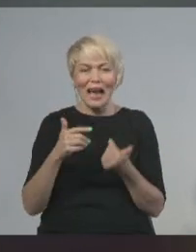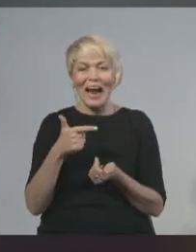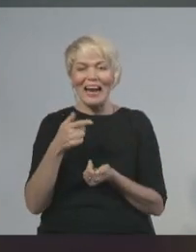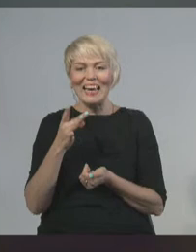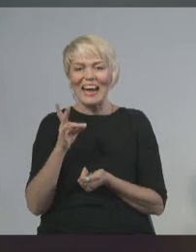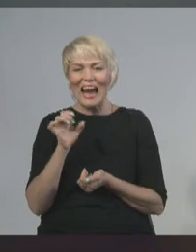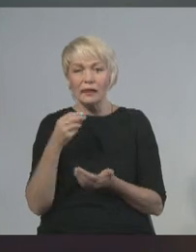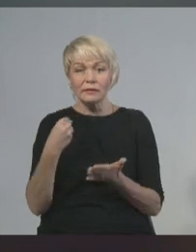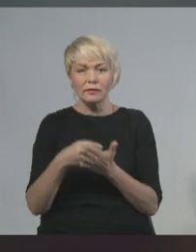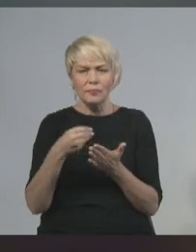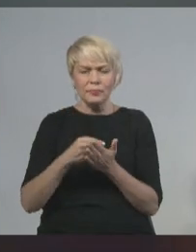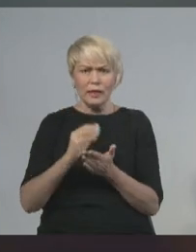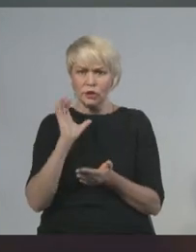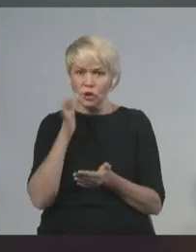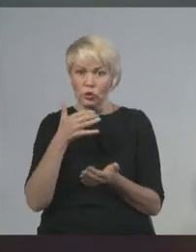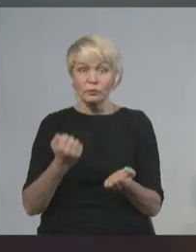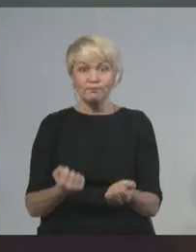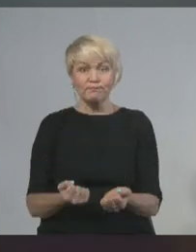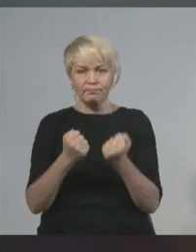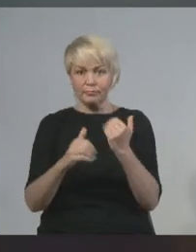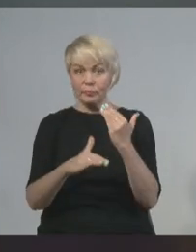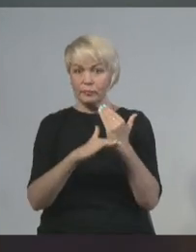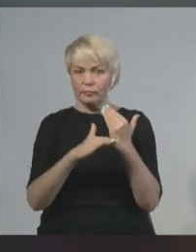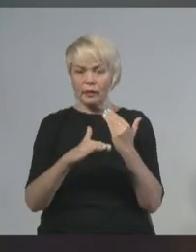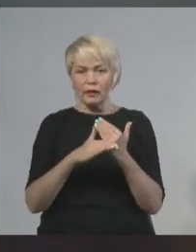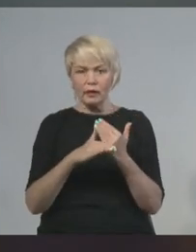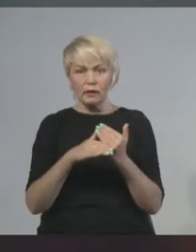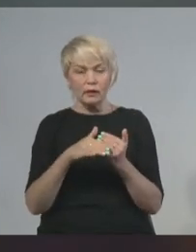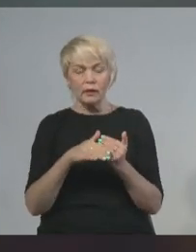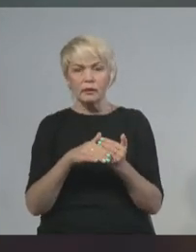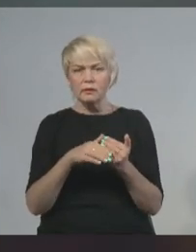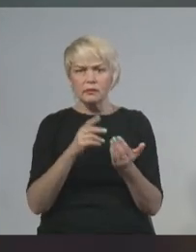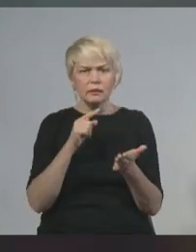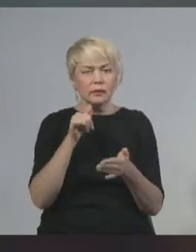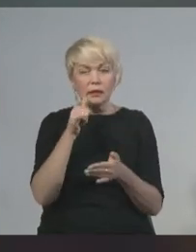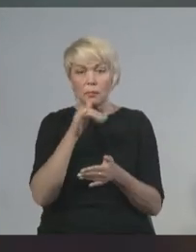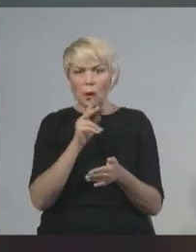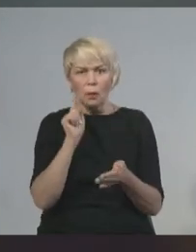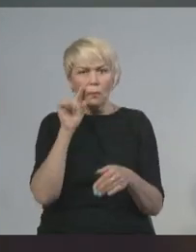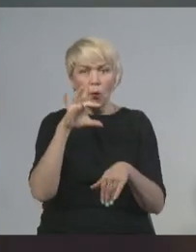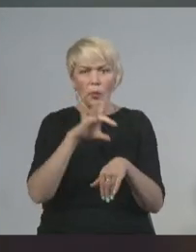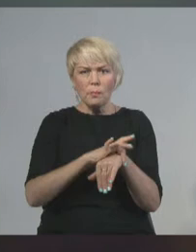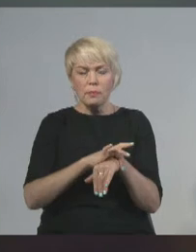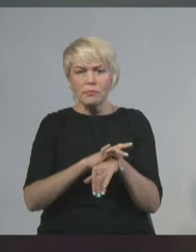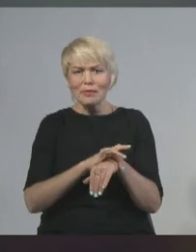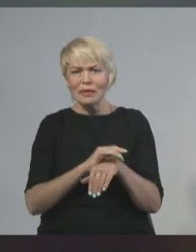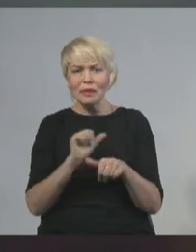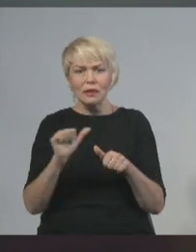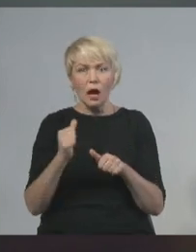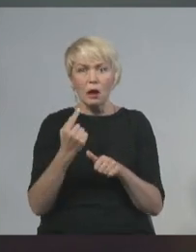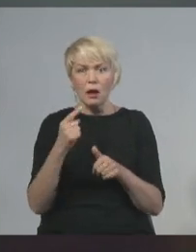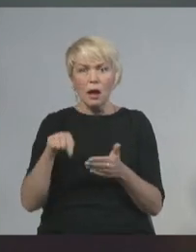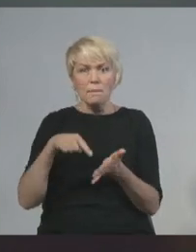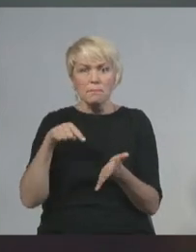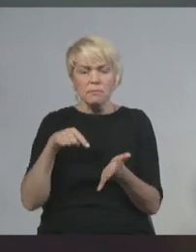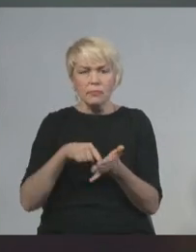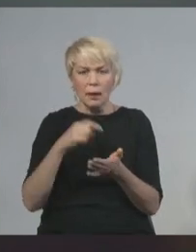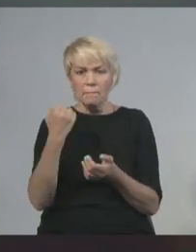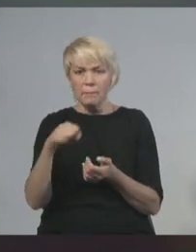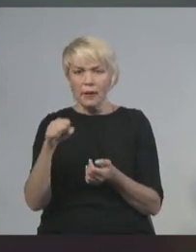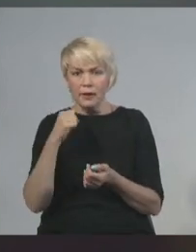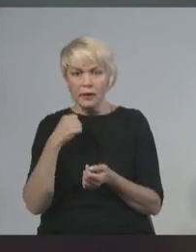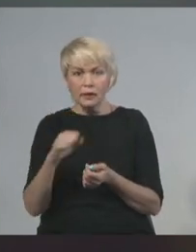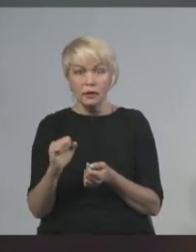grants for some serious more serious support and i couldn't notice a single short list of